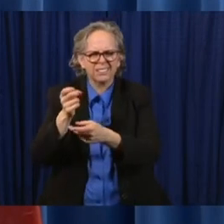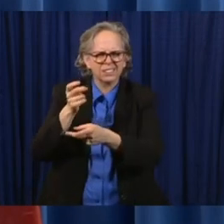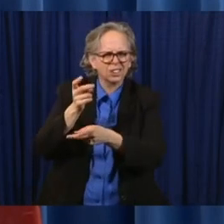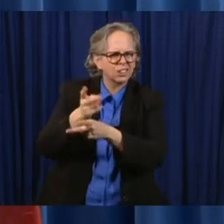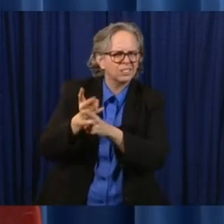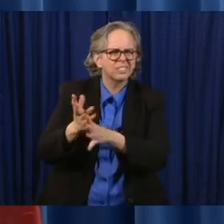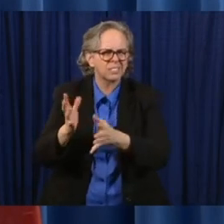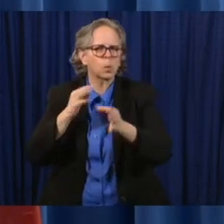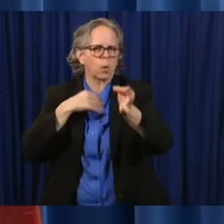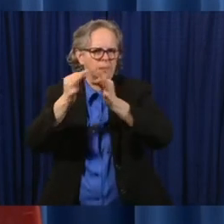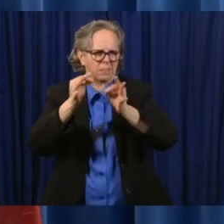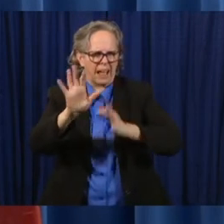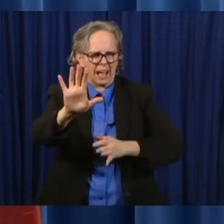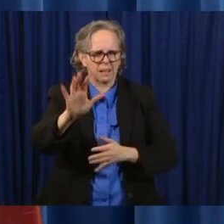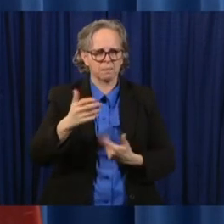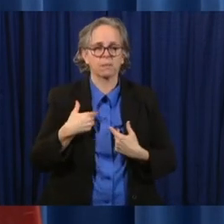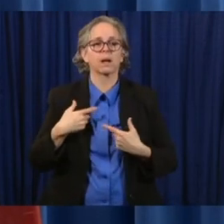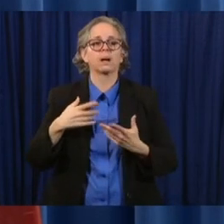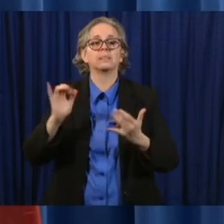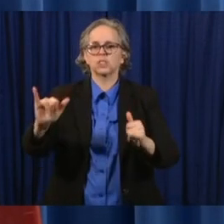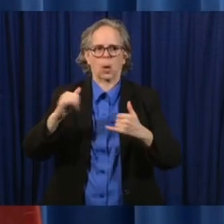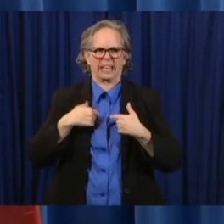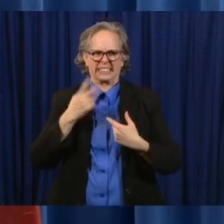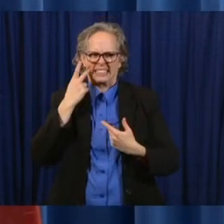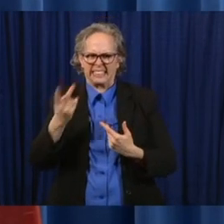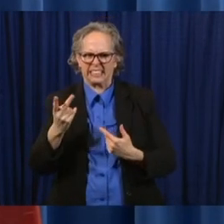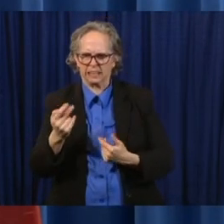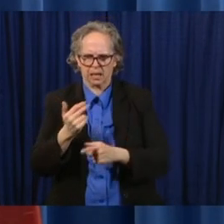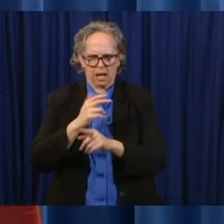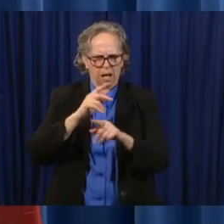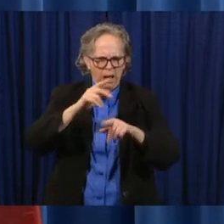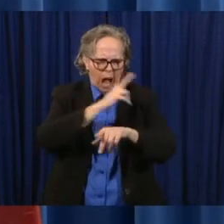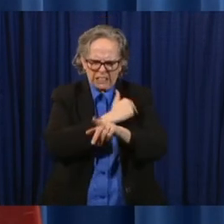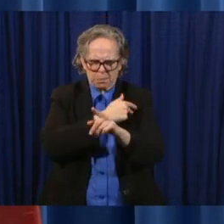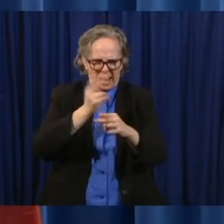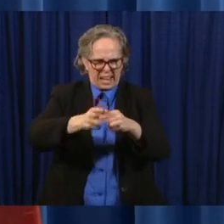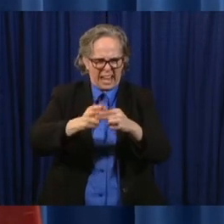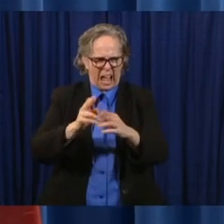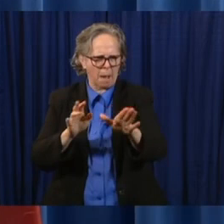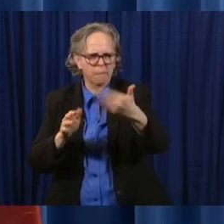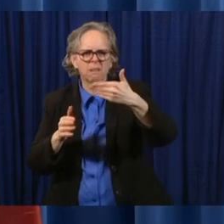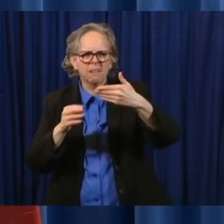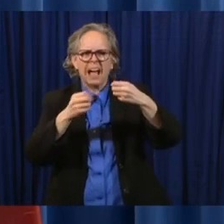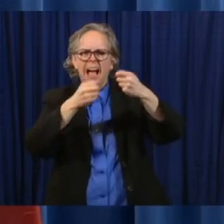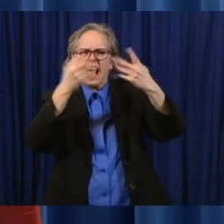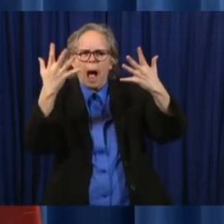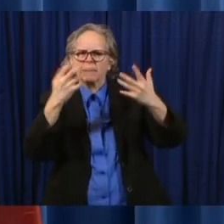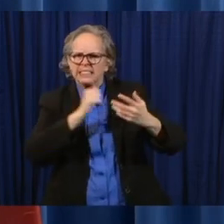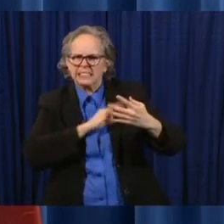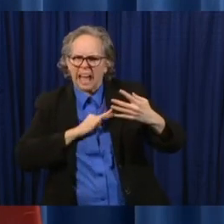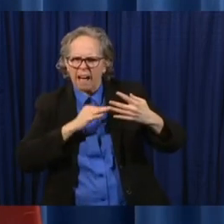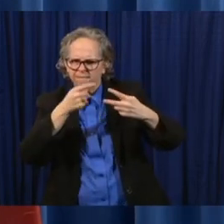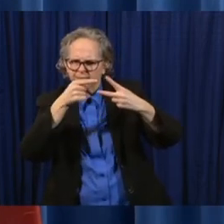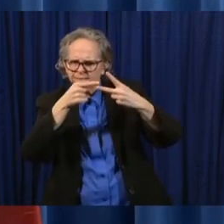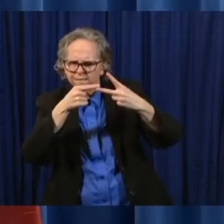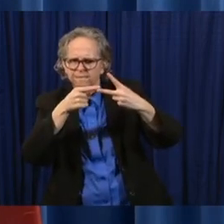their healthcare staff that, if any, have come down with COVID-19.